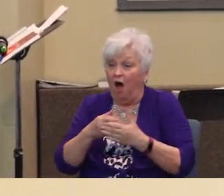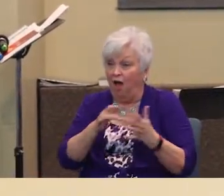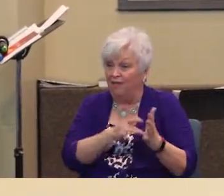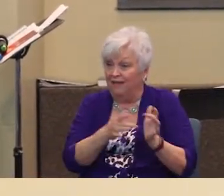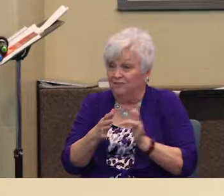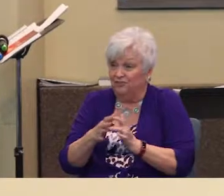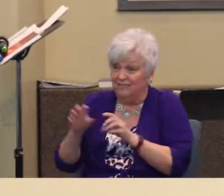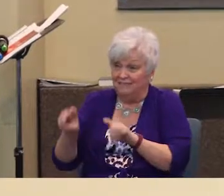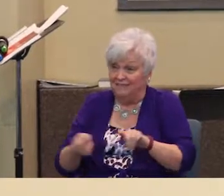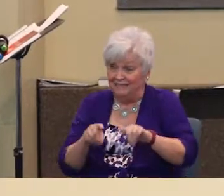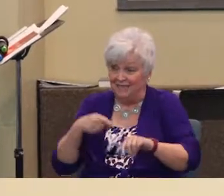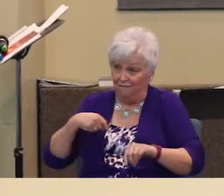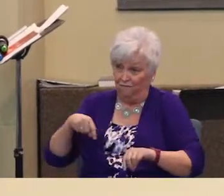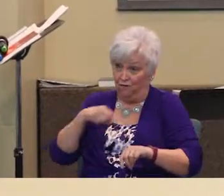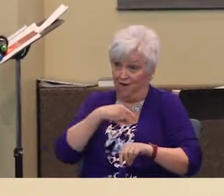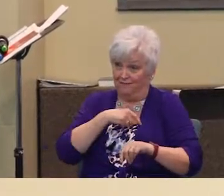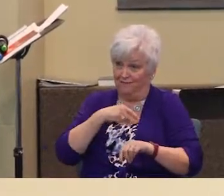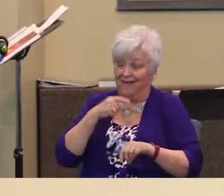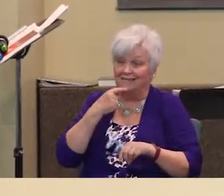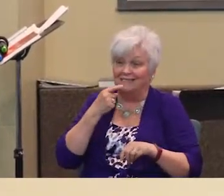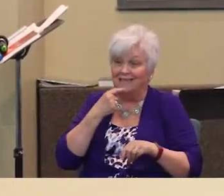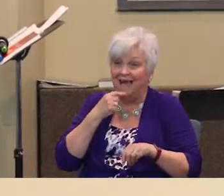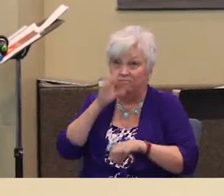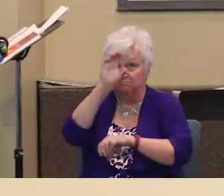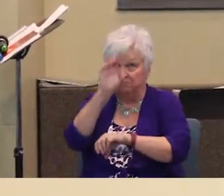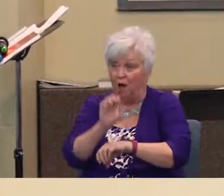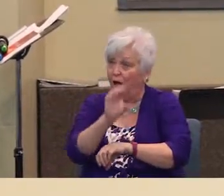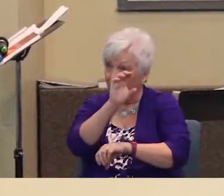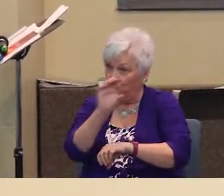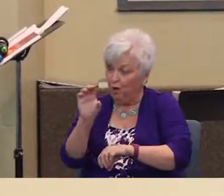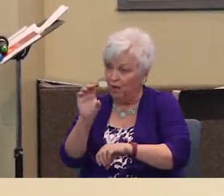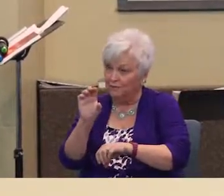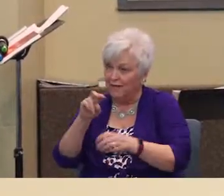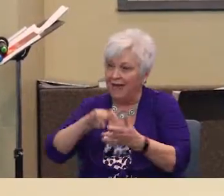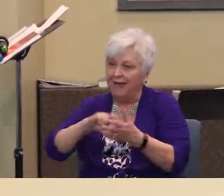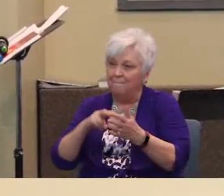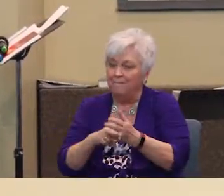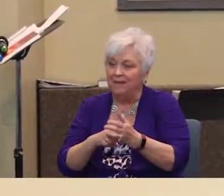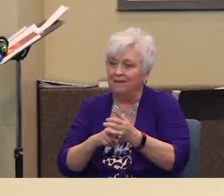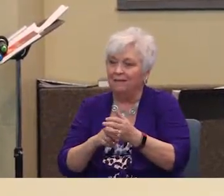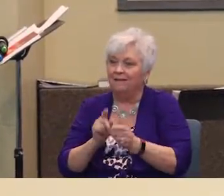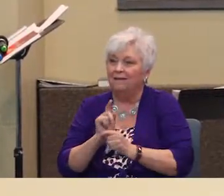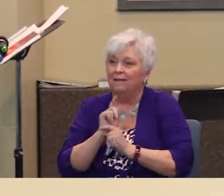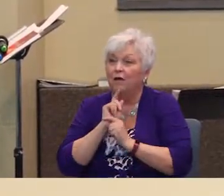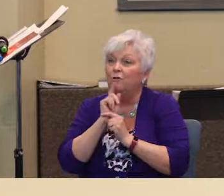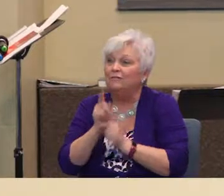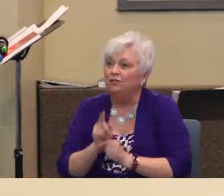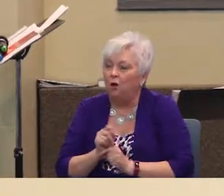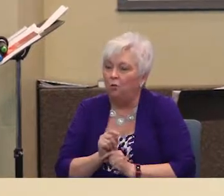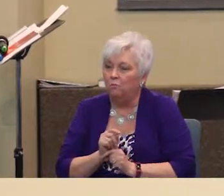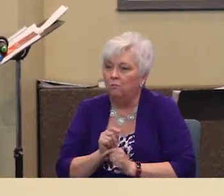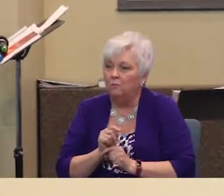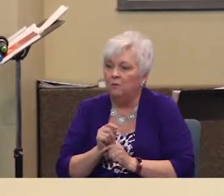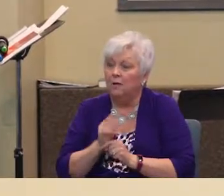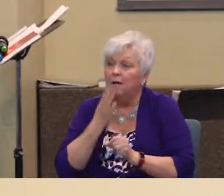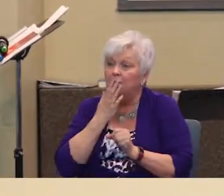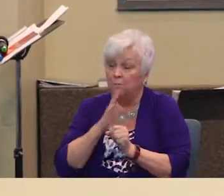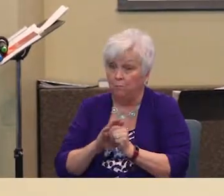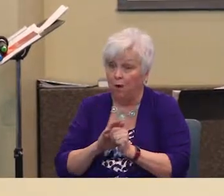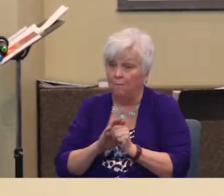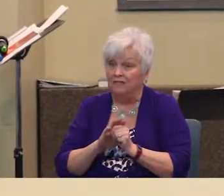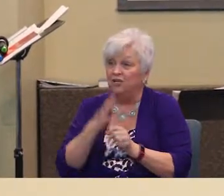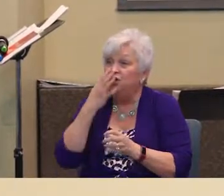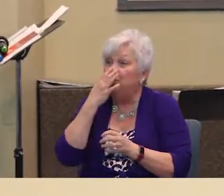said at the cross meant that it was so. The promise is this, that you can trust what he says.